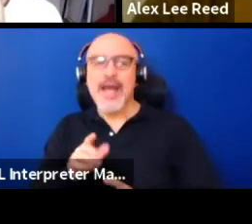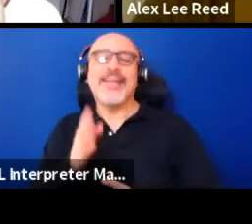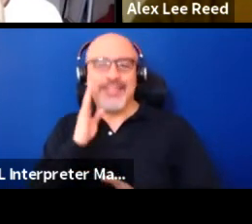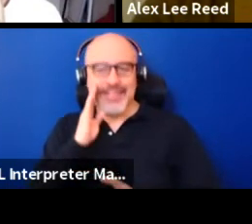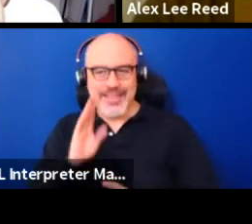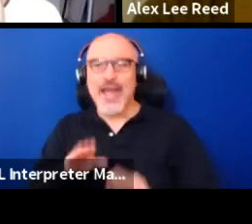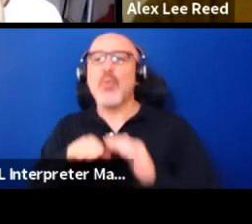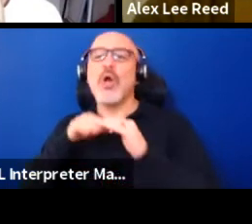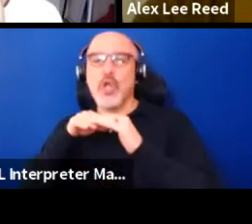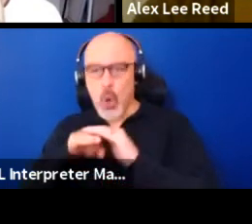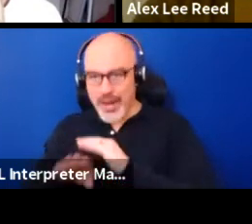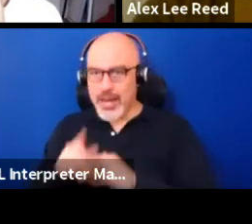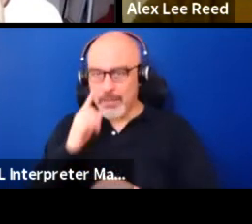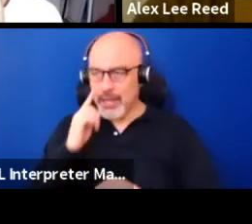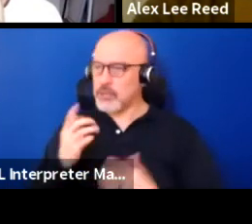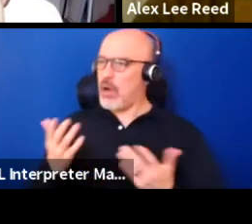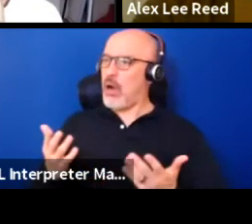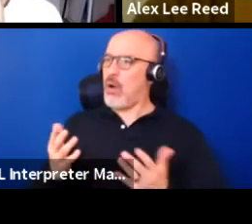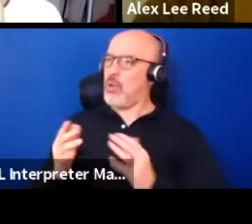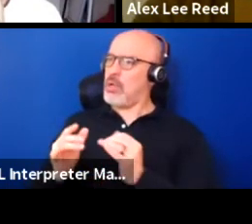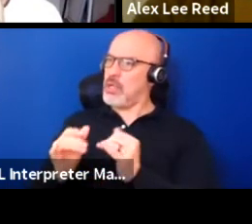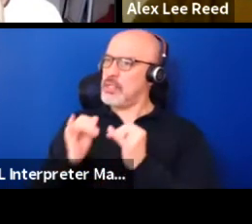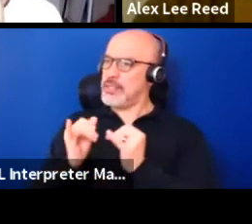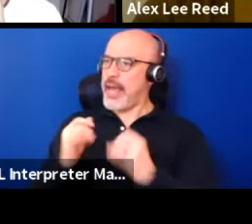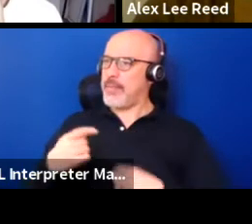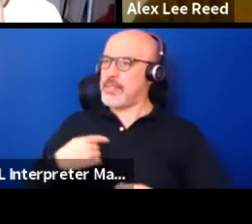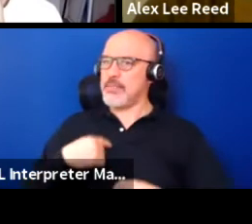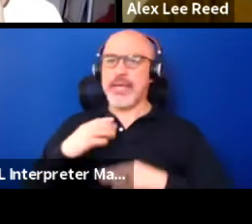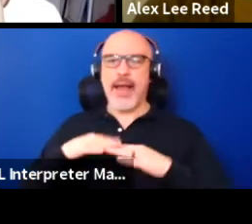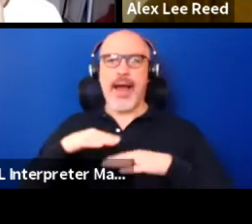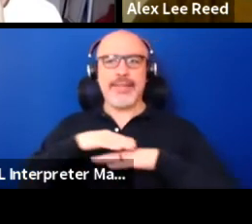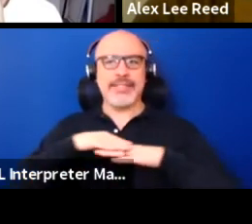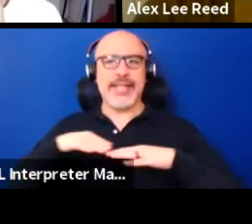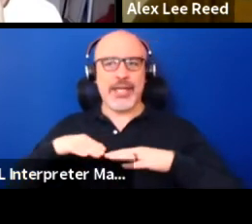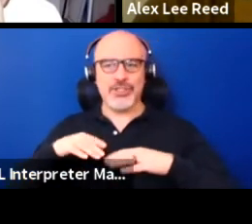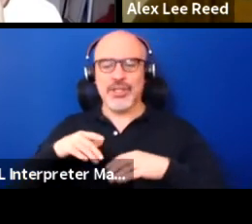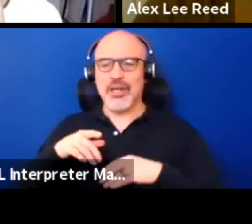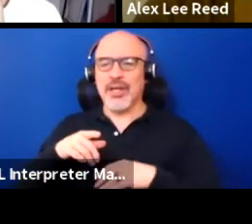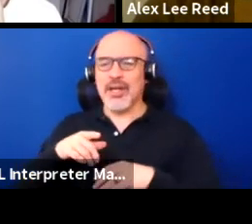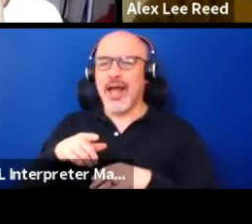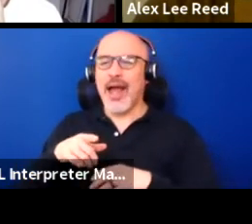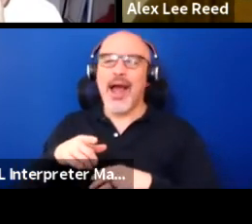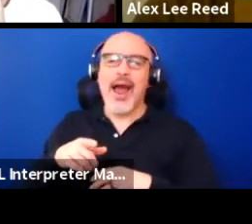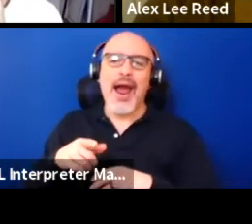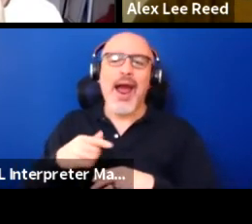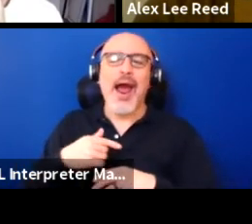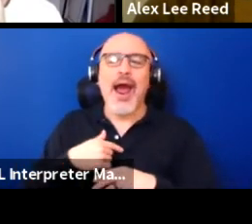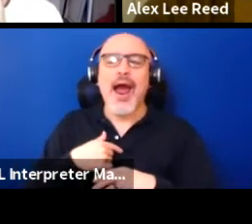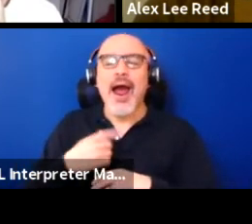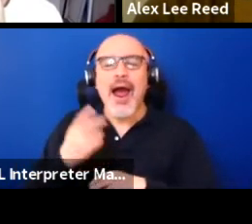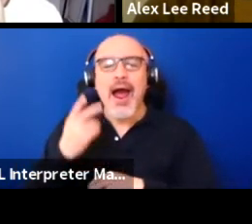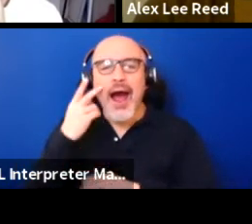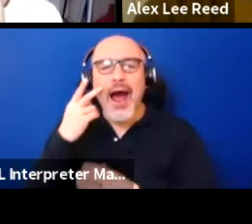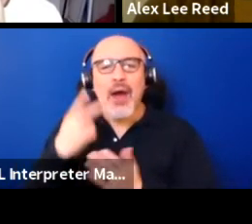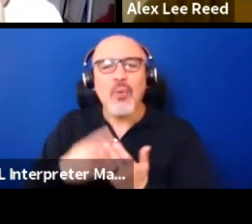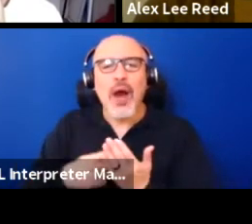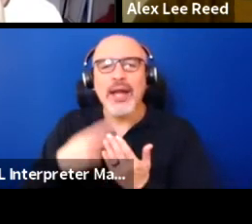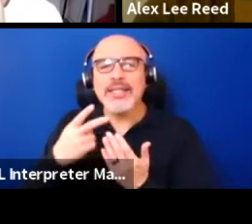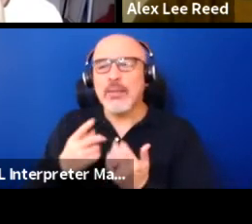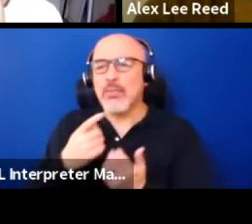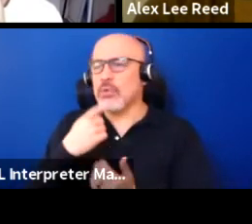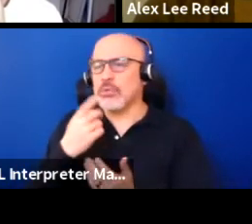they see themselves represented on stage. I want to see programming that tells the truth in all